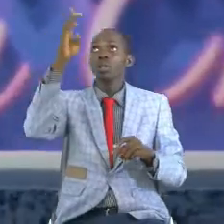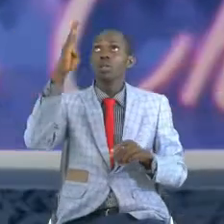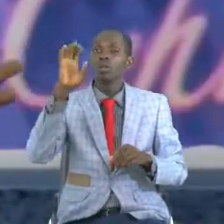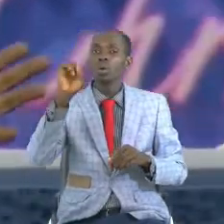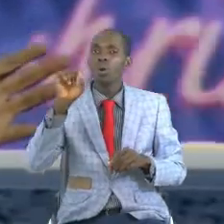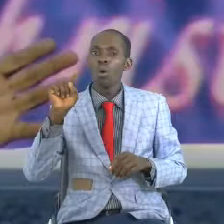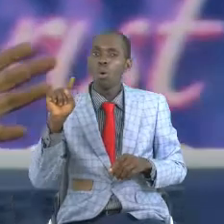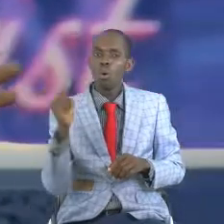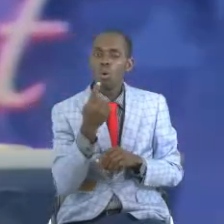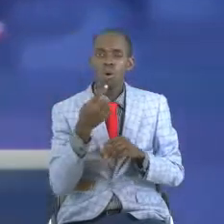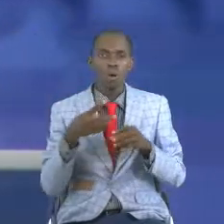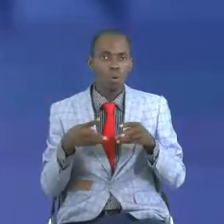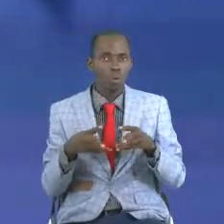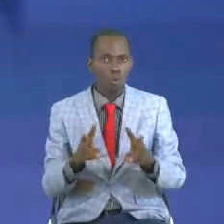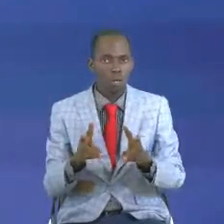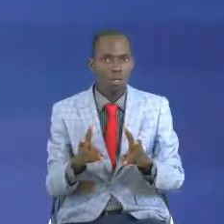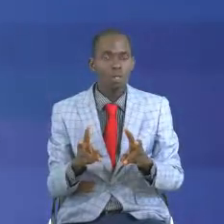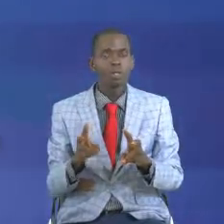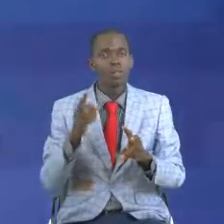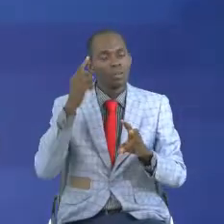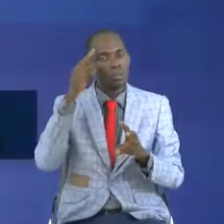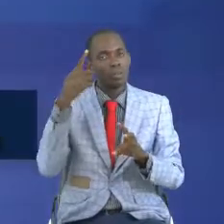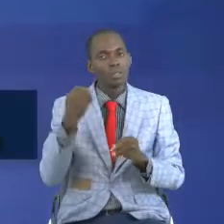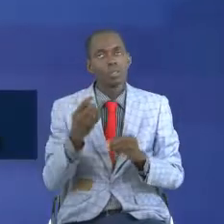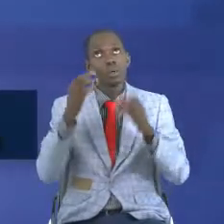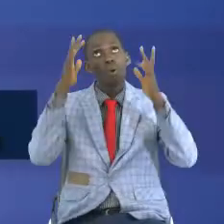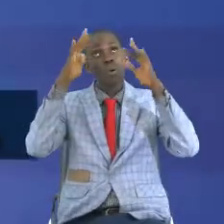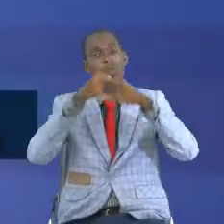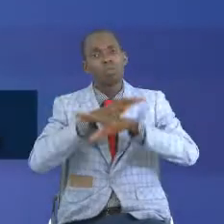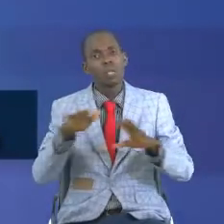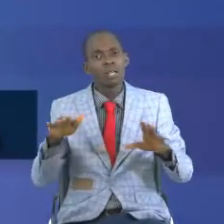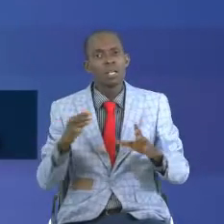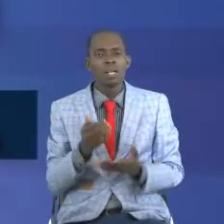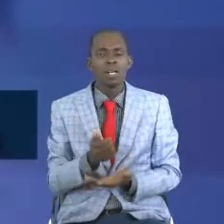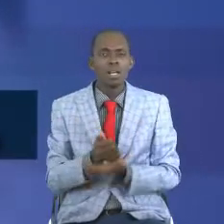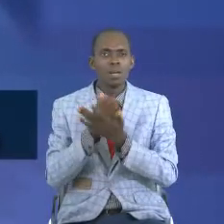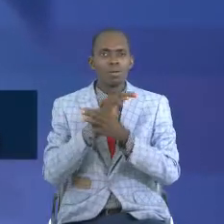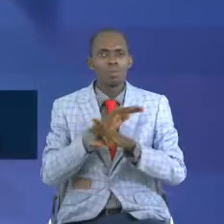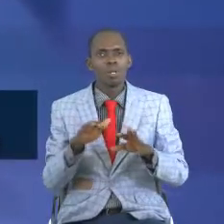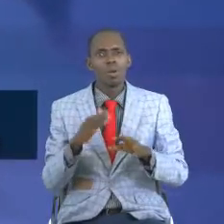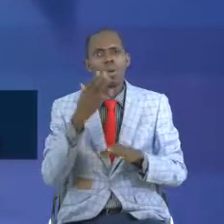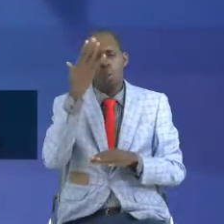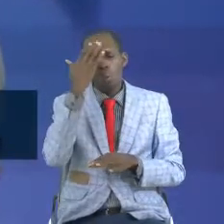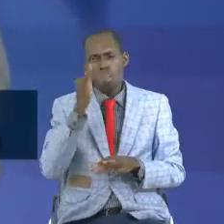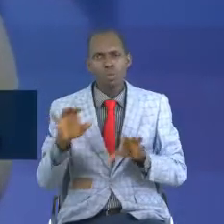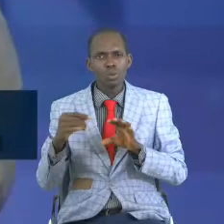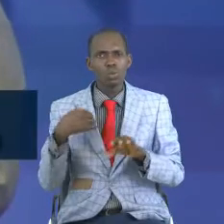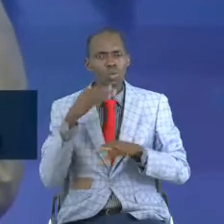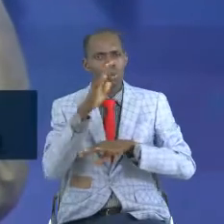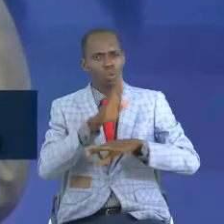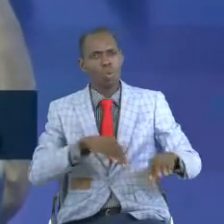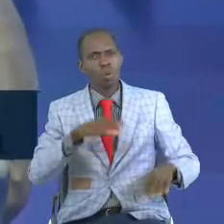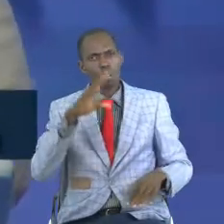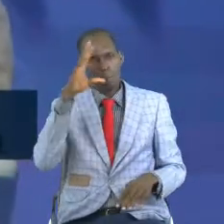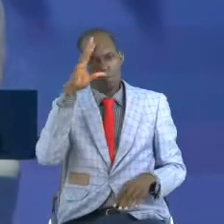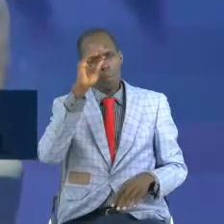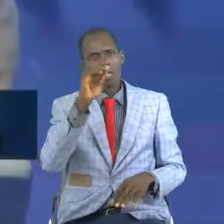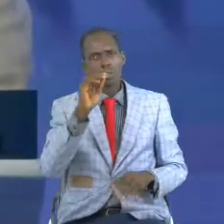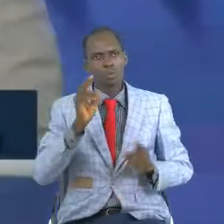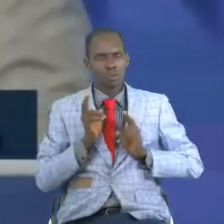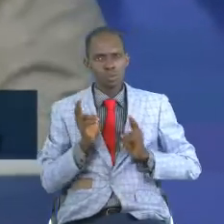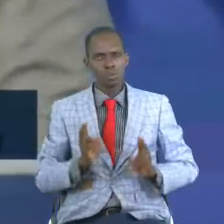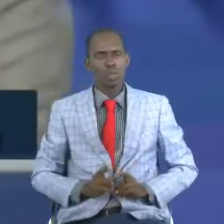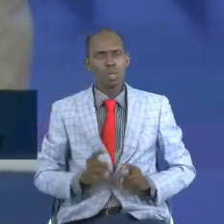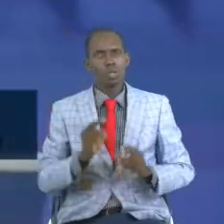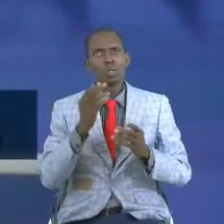the hopeless and helpless. Why do we refer to man as hopeless and helpless? Let me take